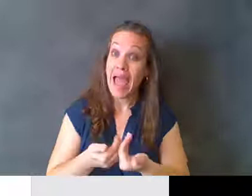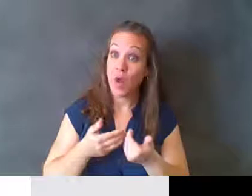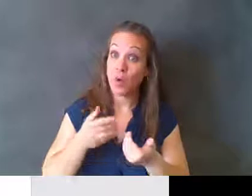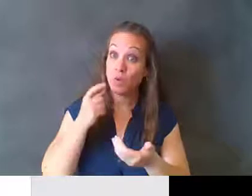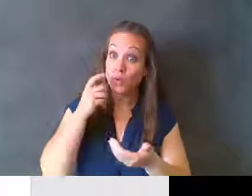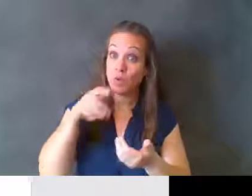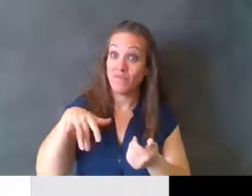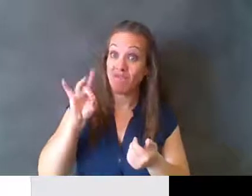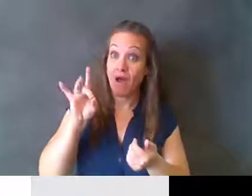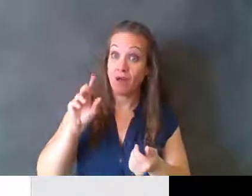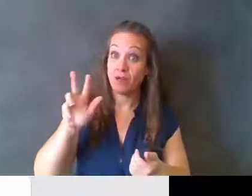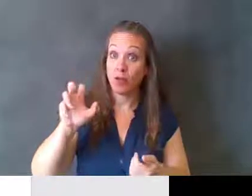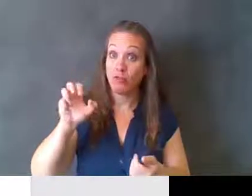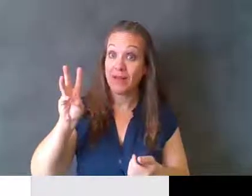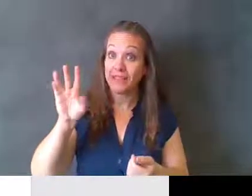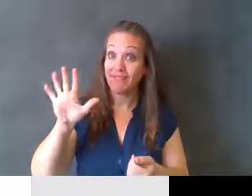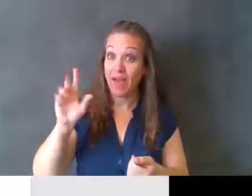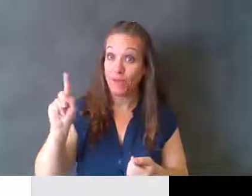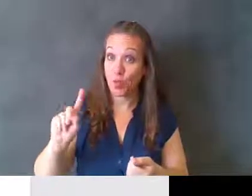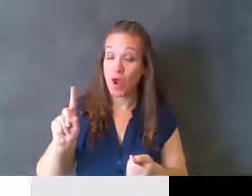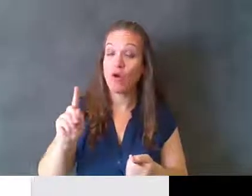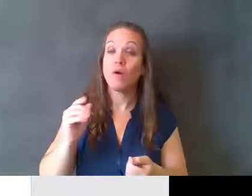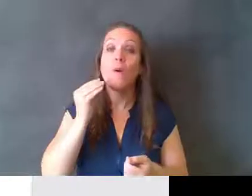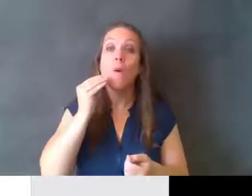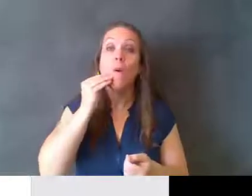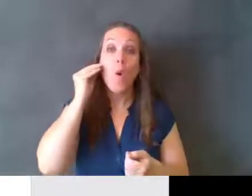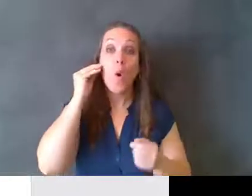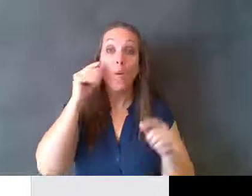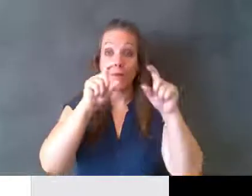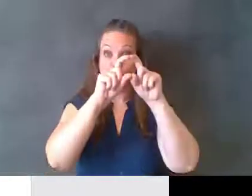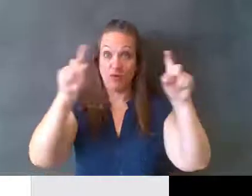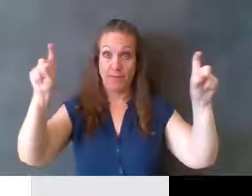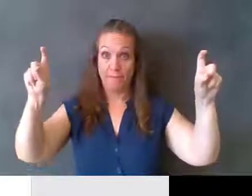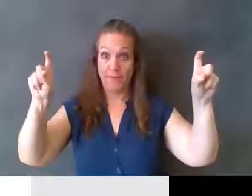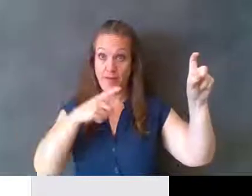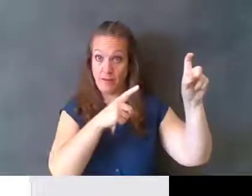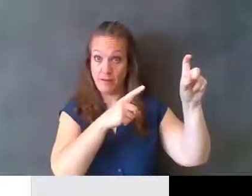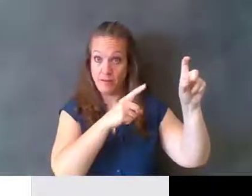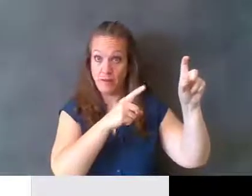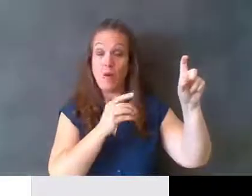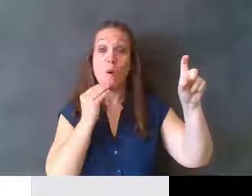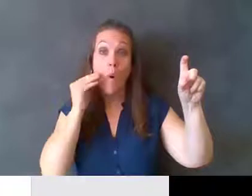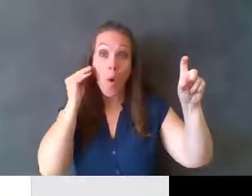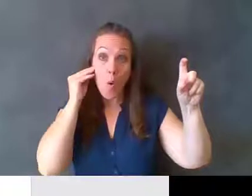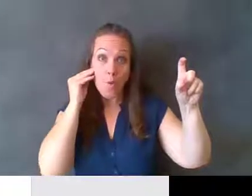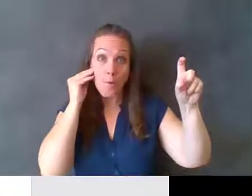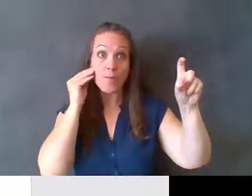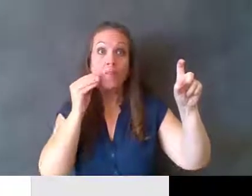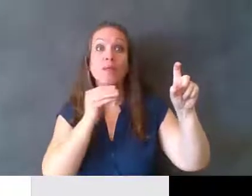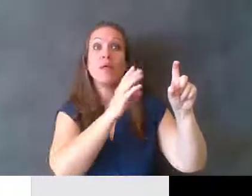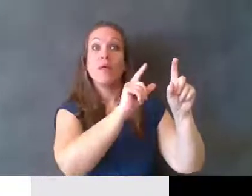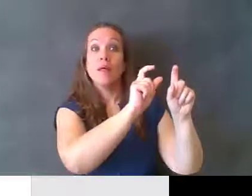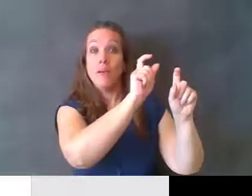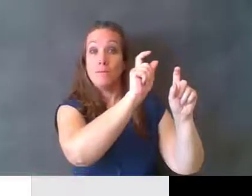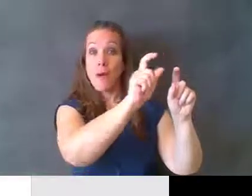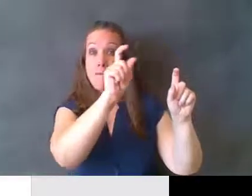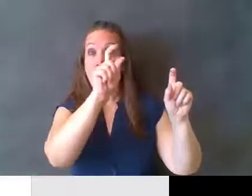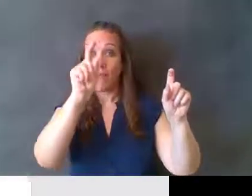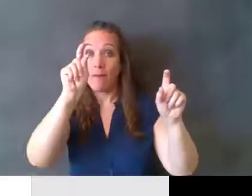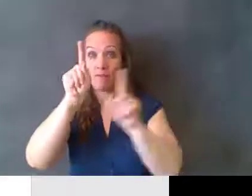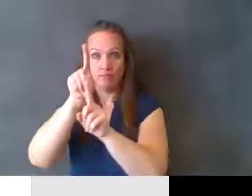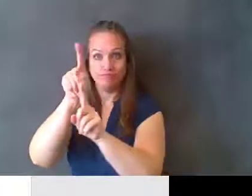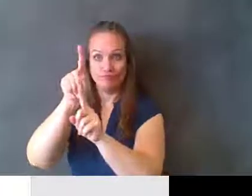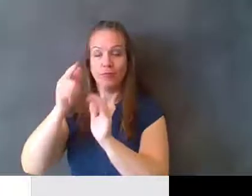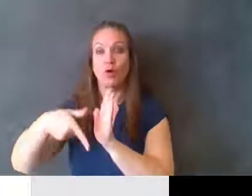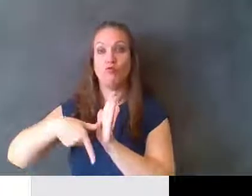you're going to go to your home ribbon, or go up to your ribbon and look for the review button. So my ribbon says Home,